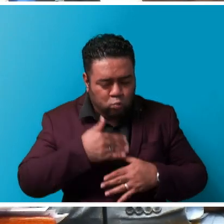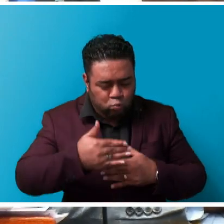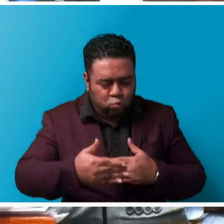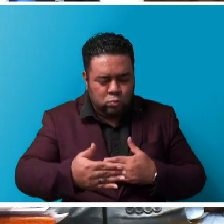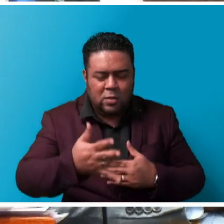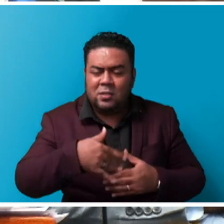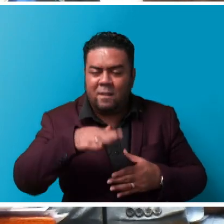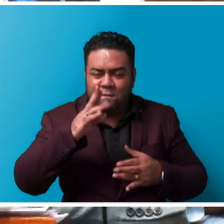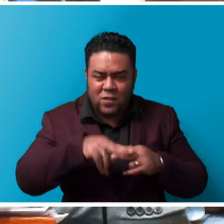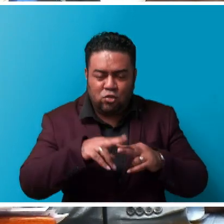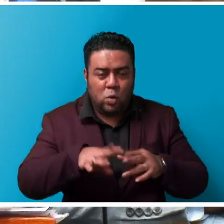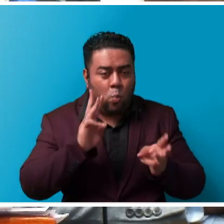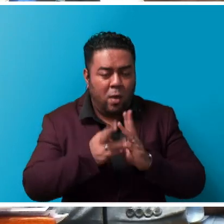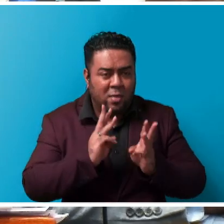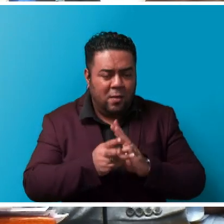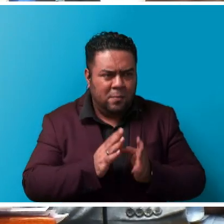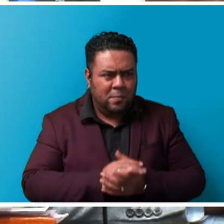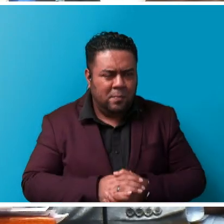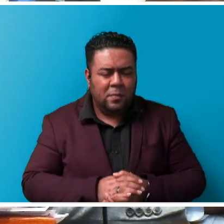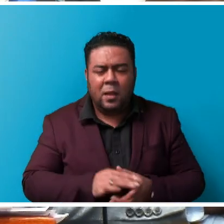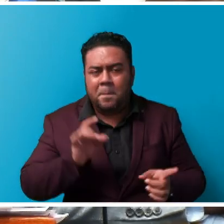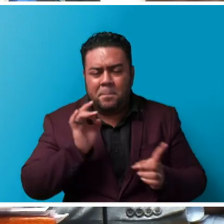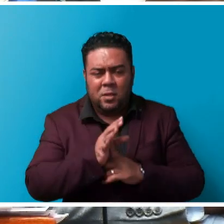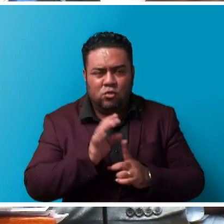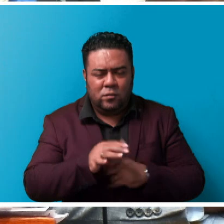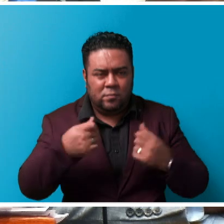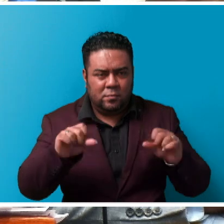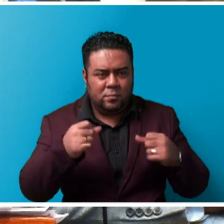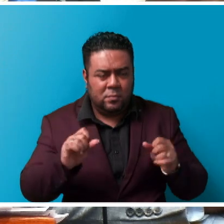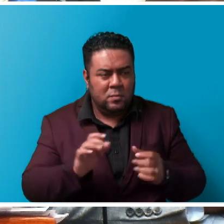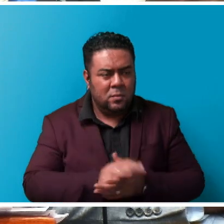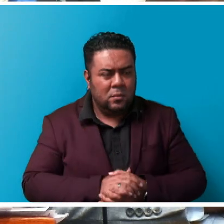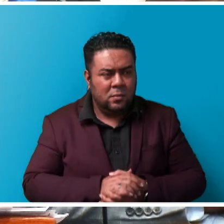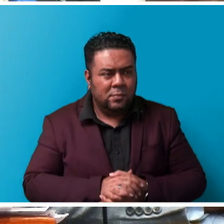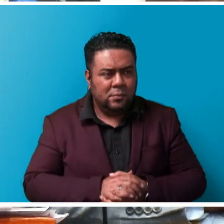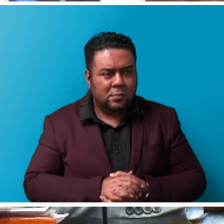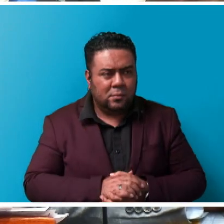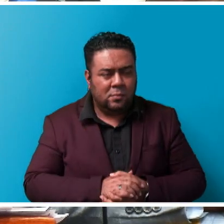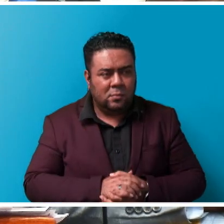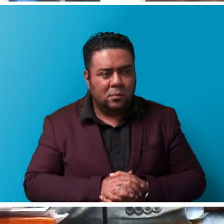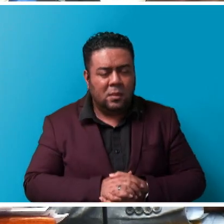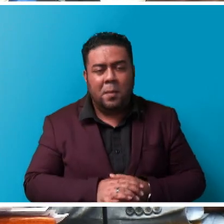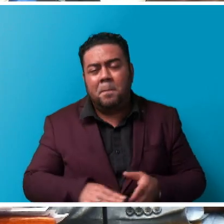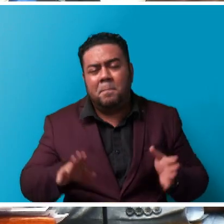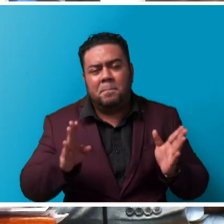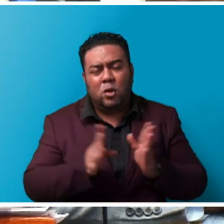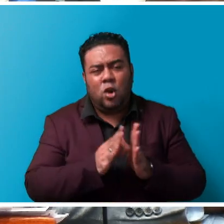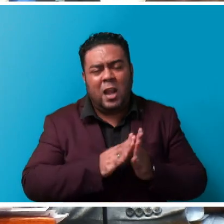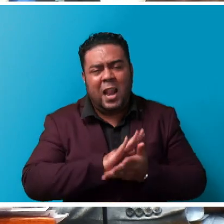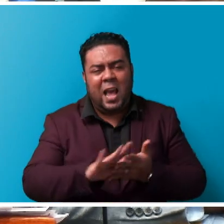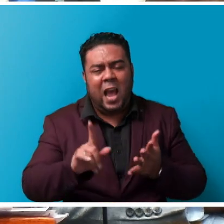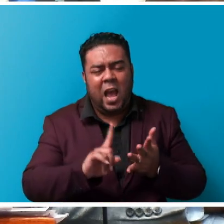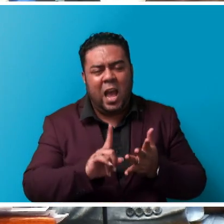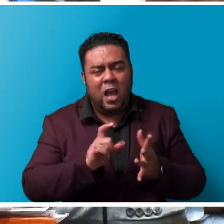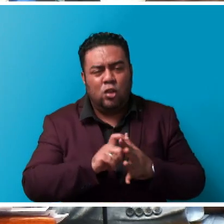the Fiji Met Services, one of the key achievements has been the enactment of the Meteorological and Hydrology Bill, which